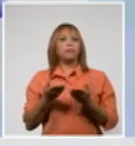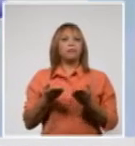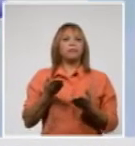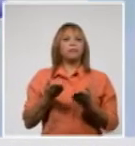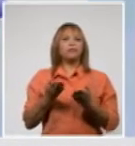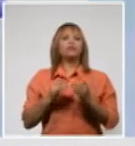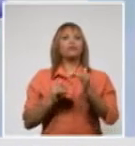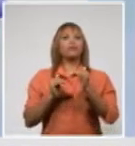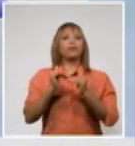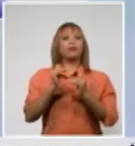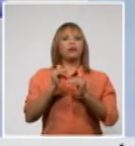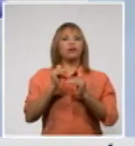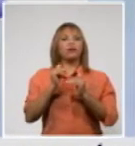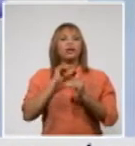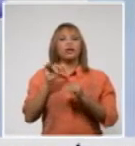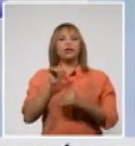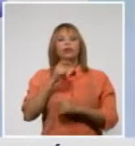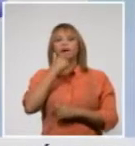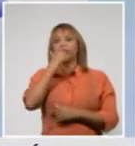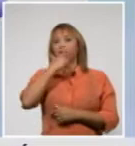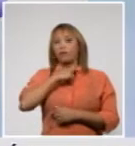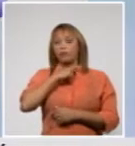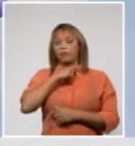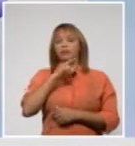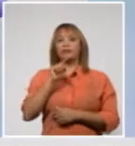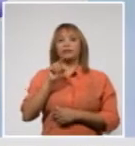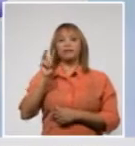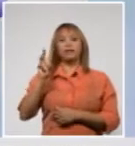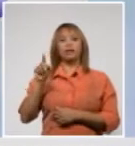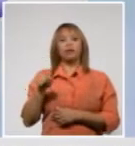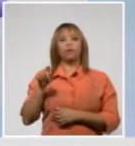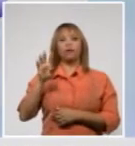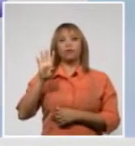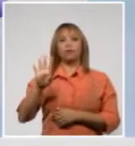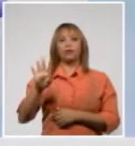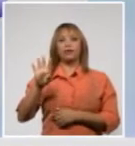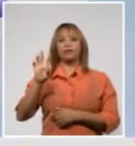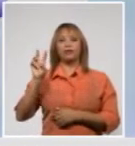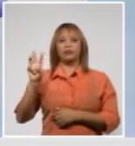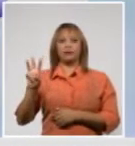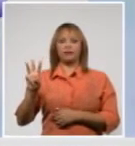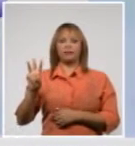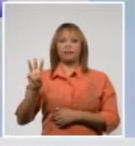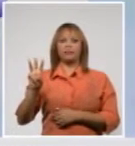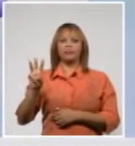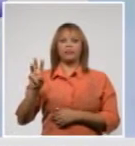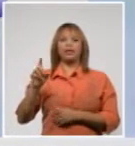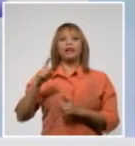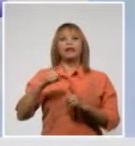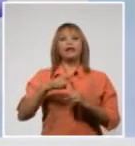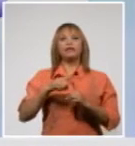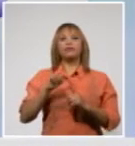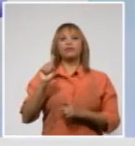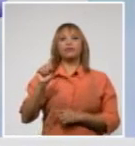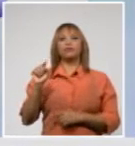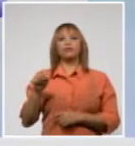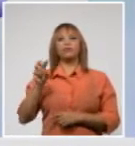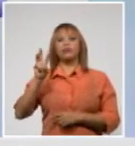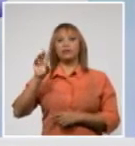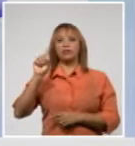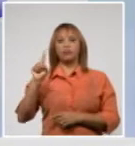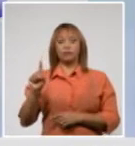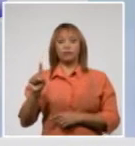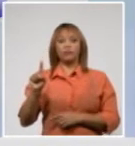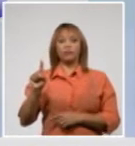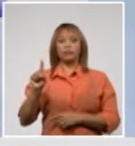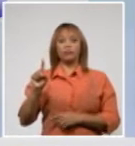also higher than yesterday's figure. Matanzas has a rate of 5.14, then comes Pinar del Río